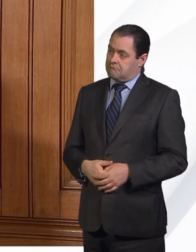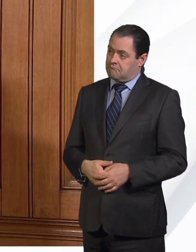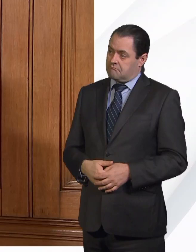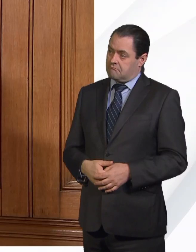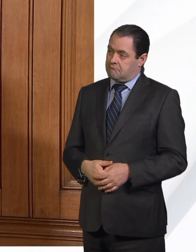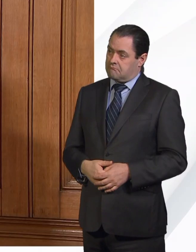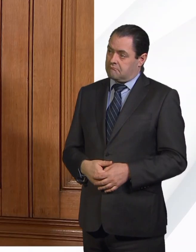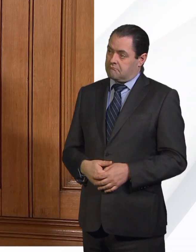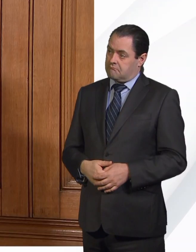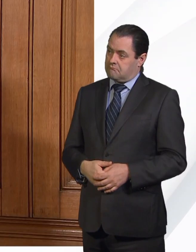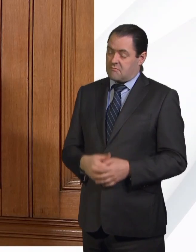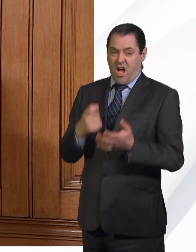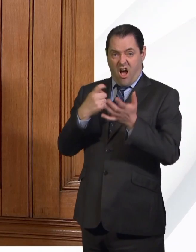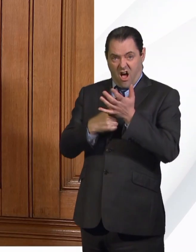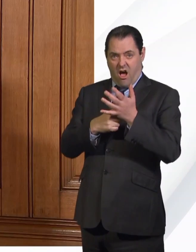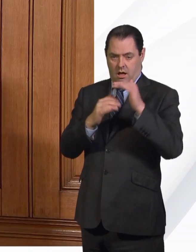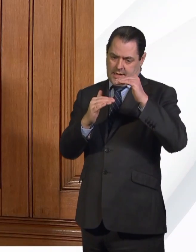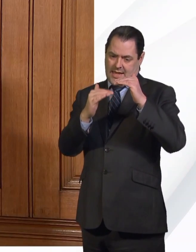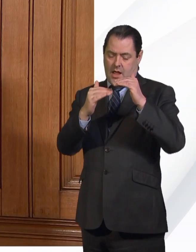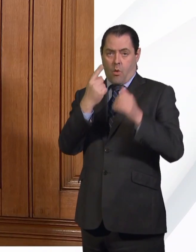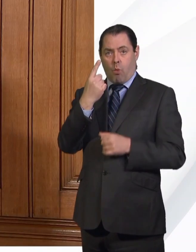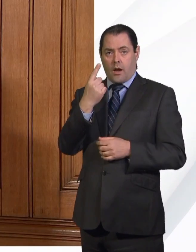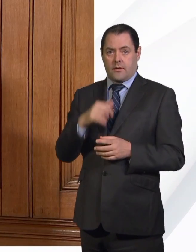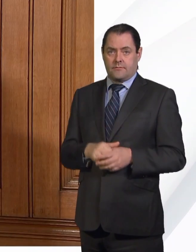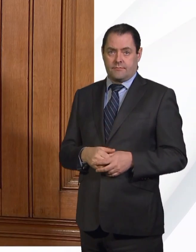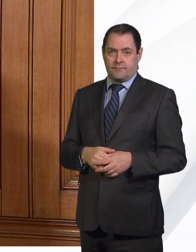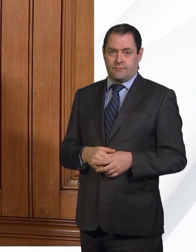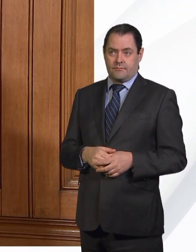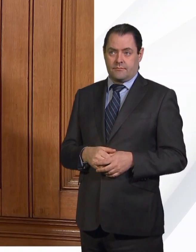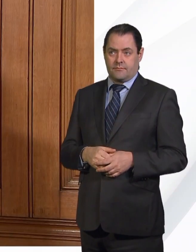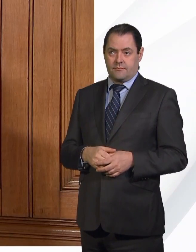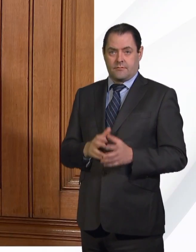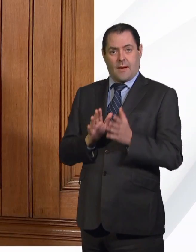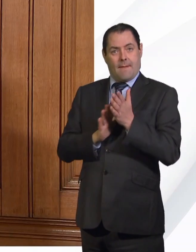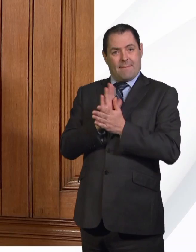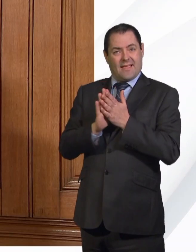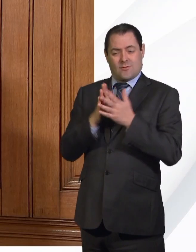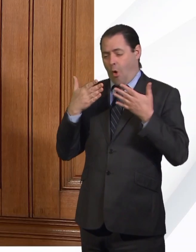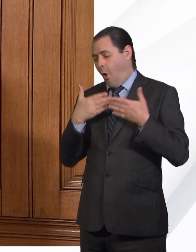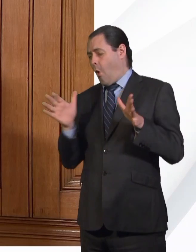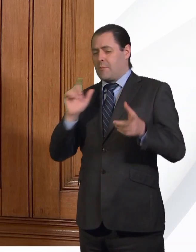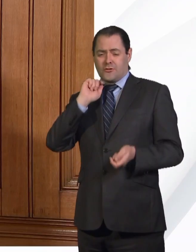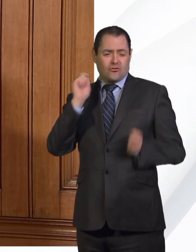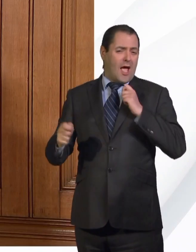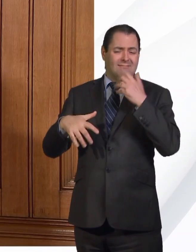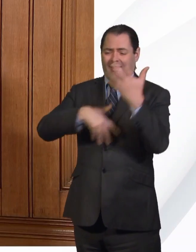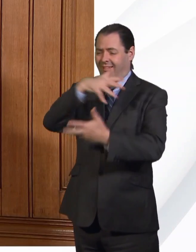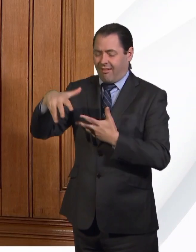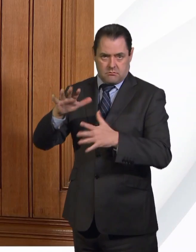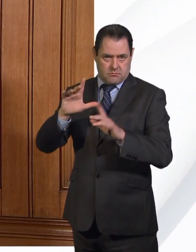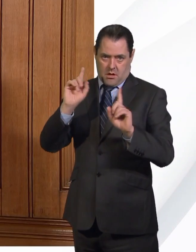And the R is close to 1. That means there is not a lot of room to do things, and things need to be